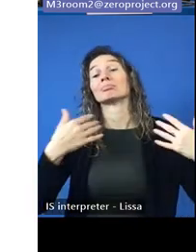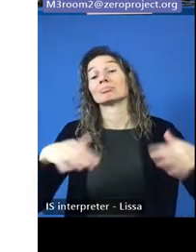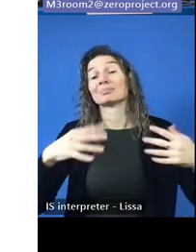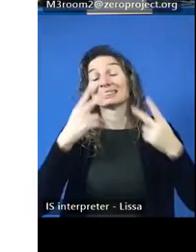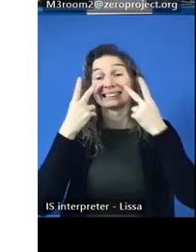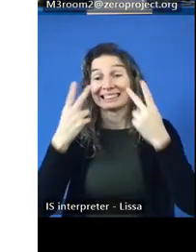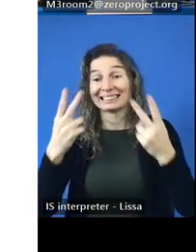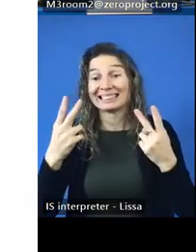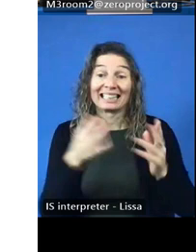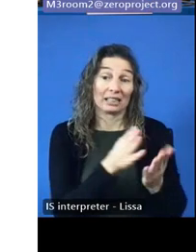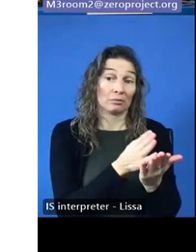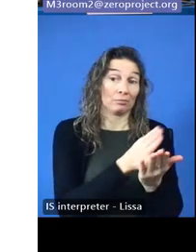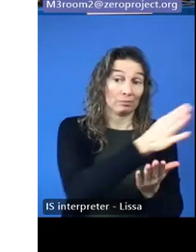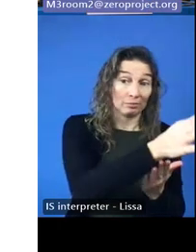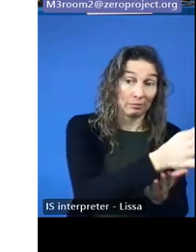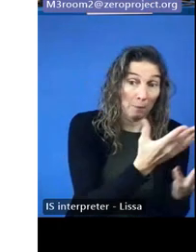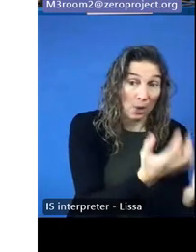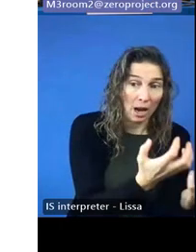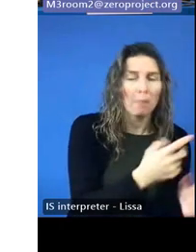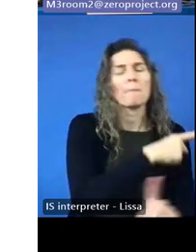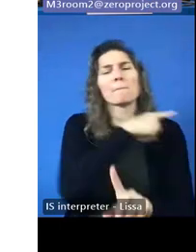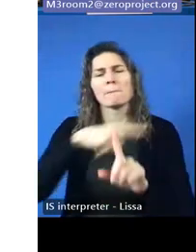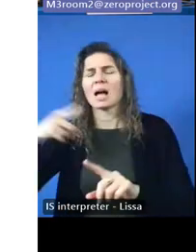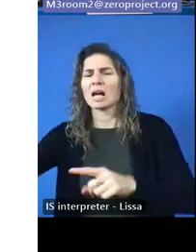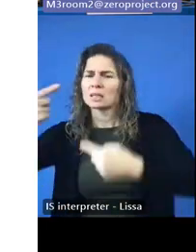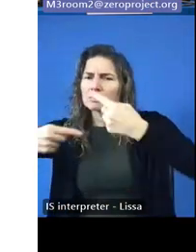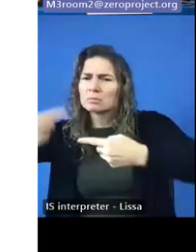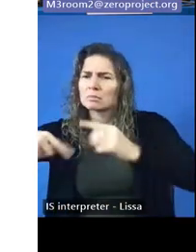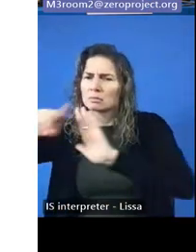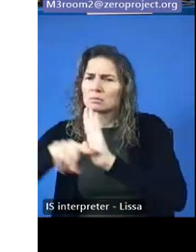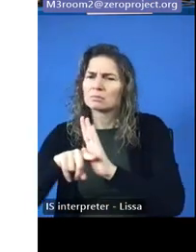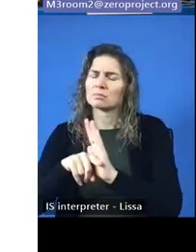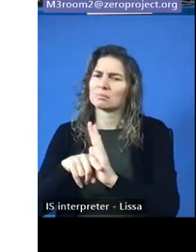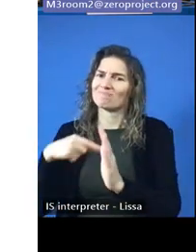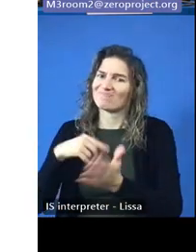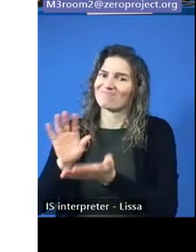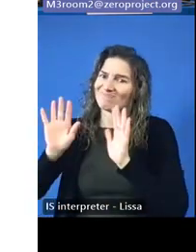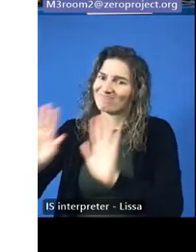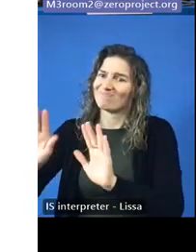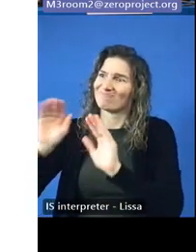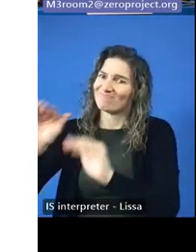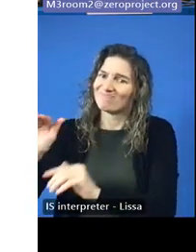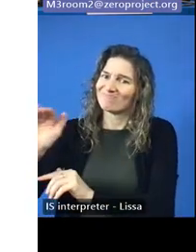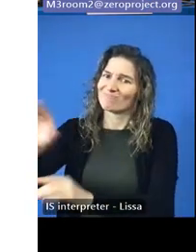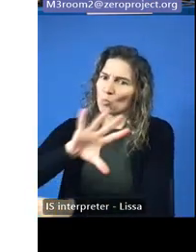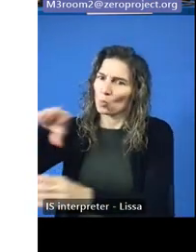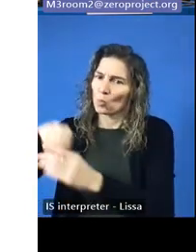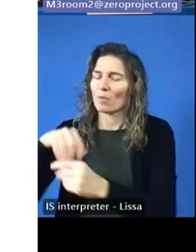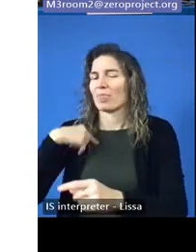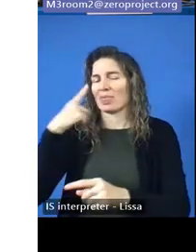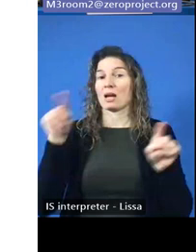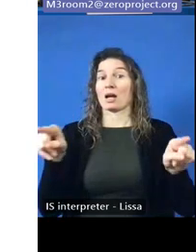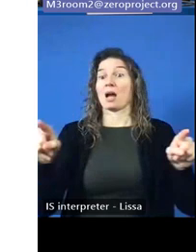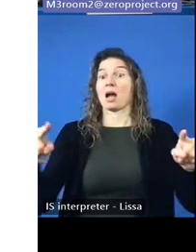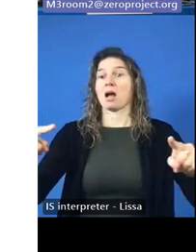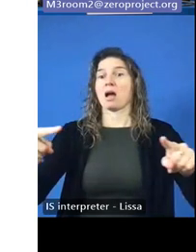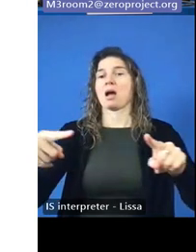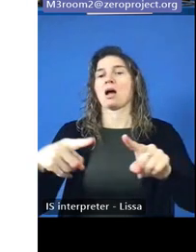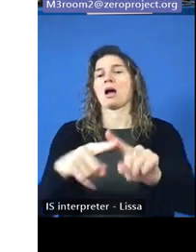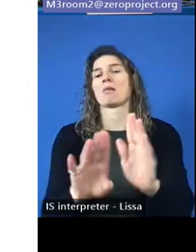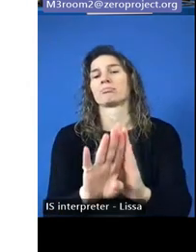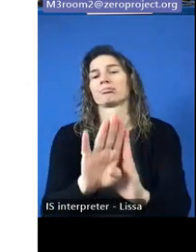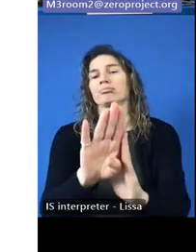policies. In our work, we have had success reducing key indicators of malnutrition while also ensuring